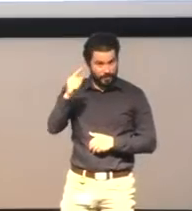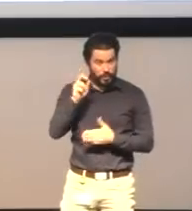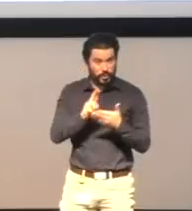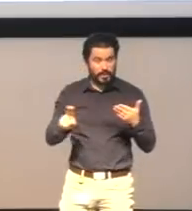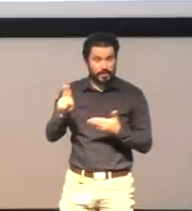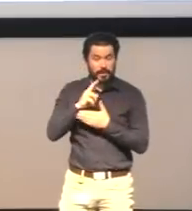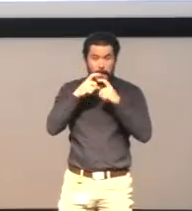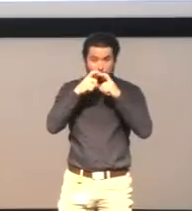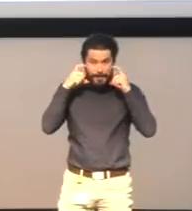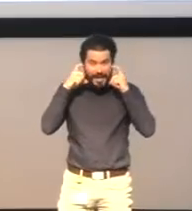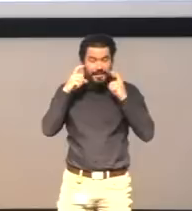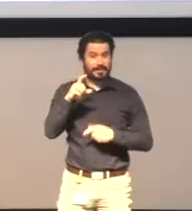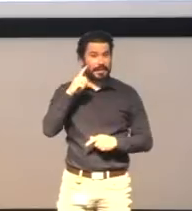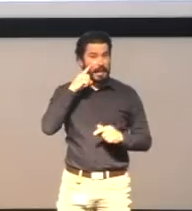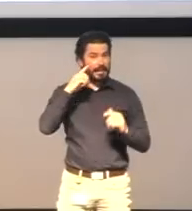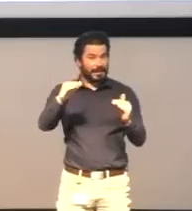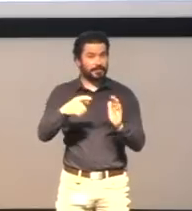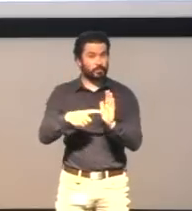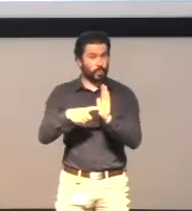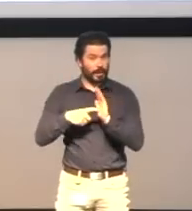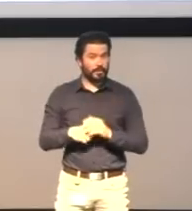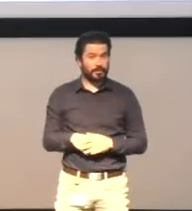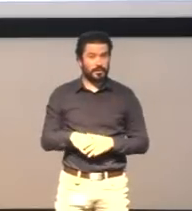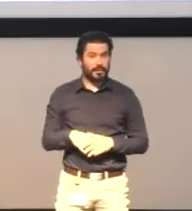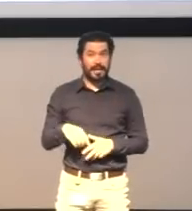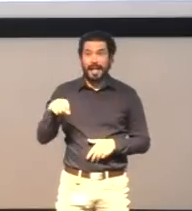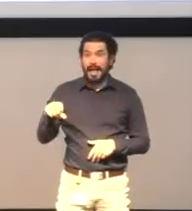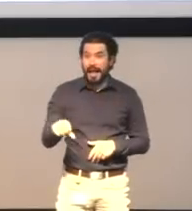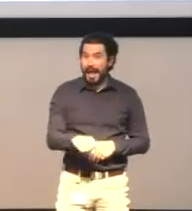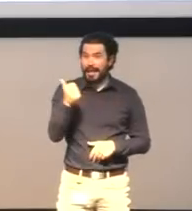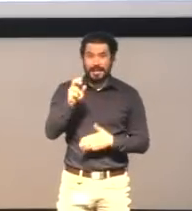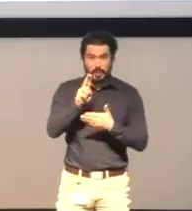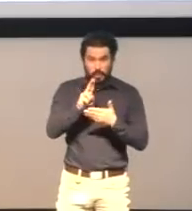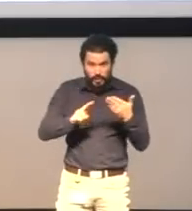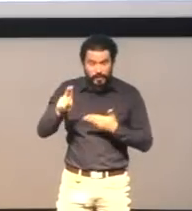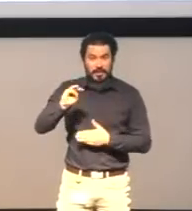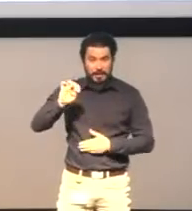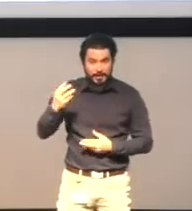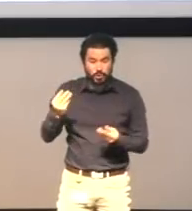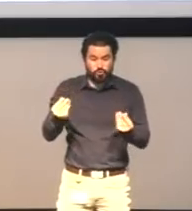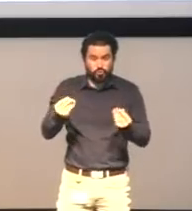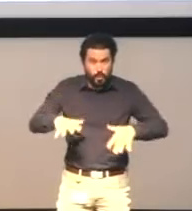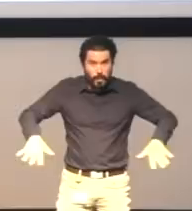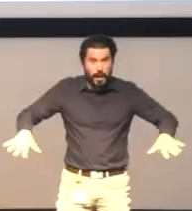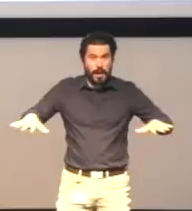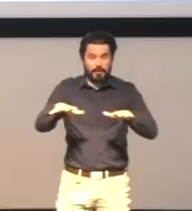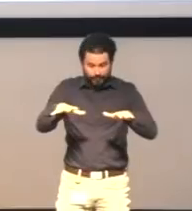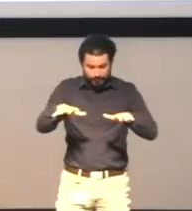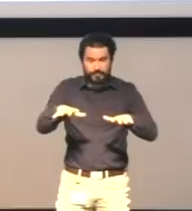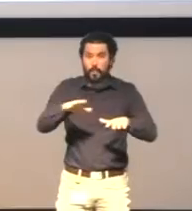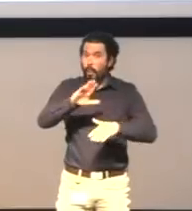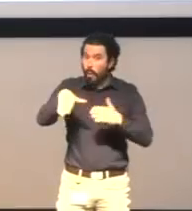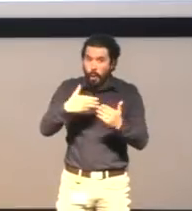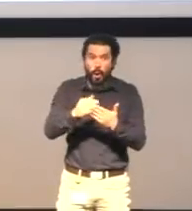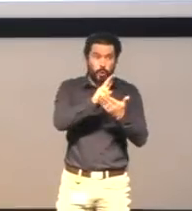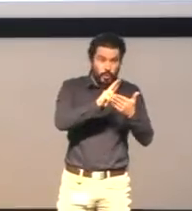are expected and required as long as you're on any of the University of Michigan grounds and properties. And that is all campuses